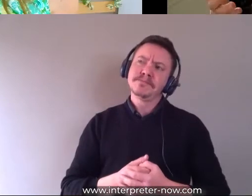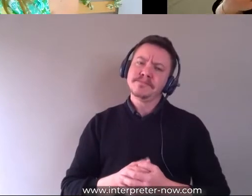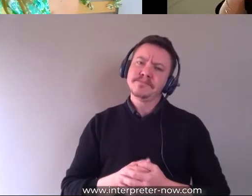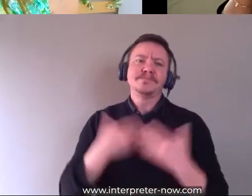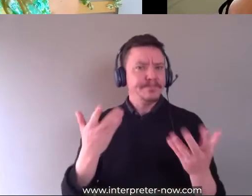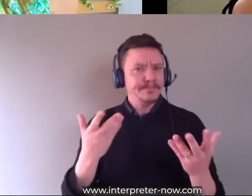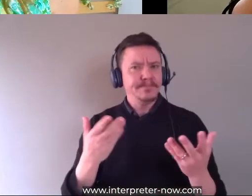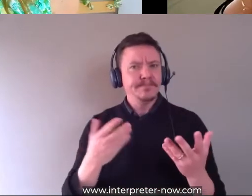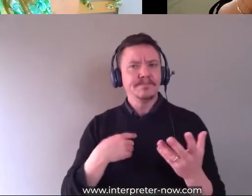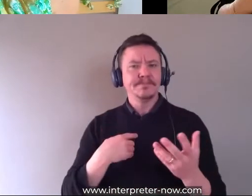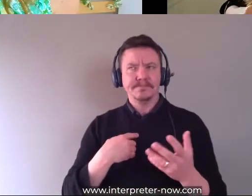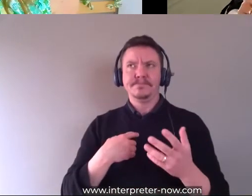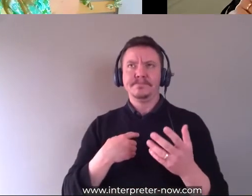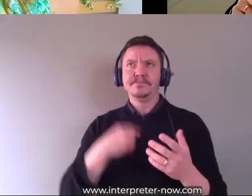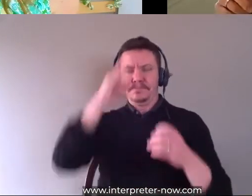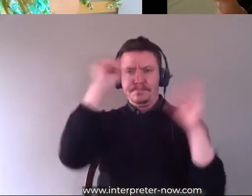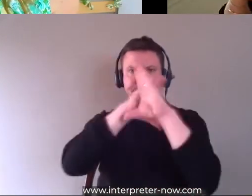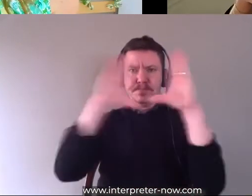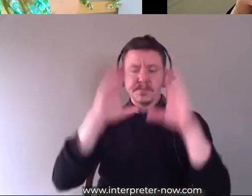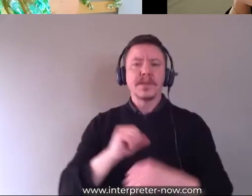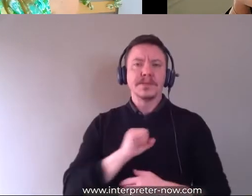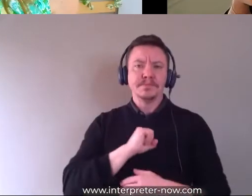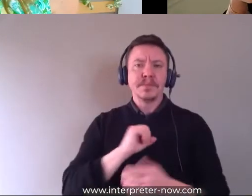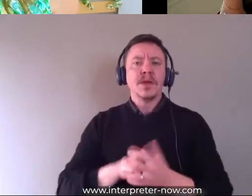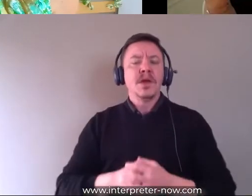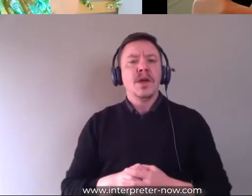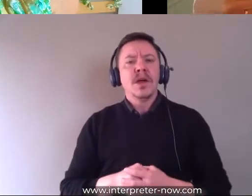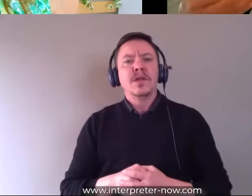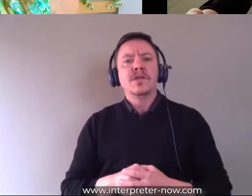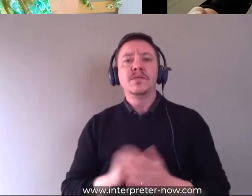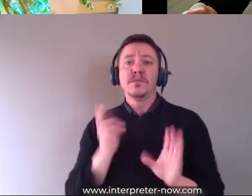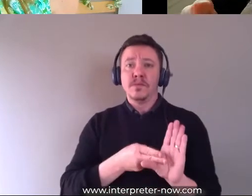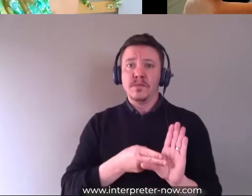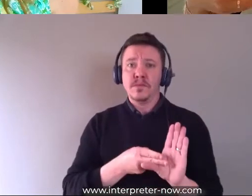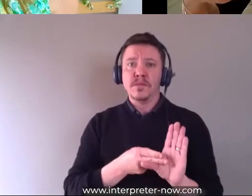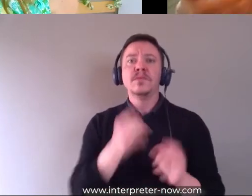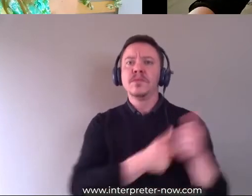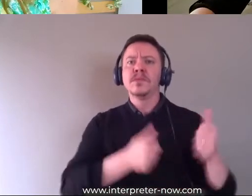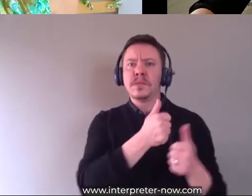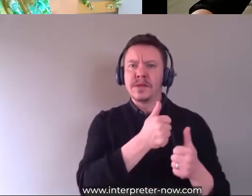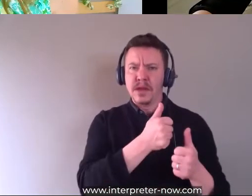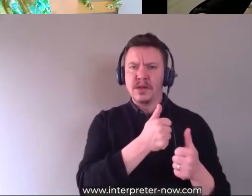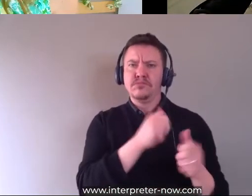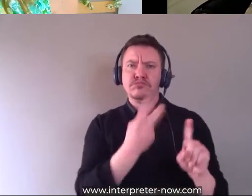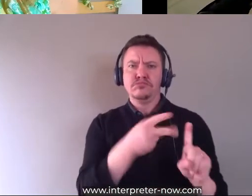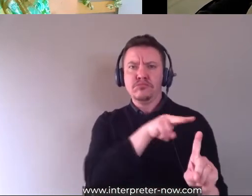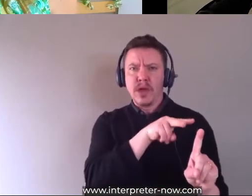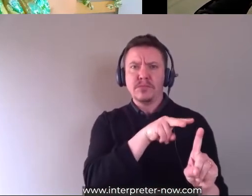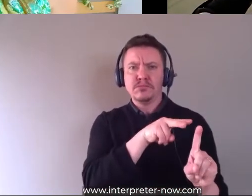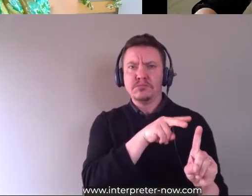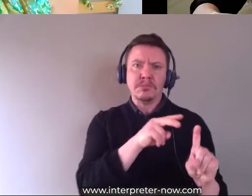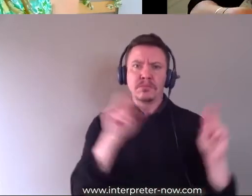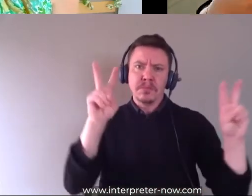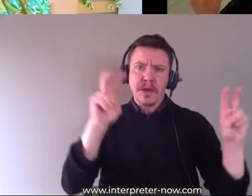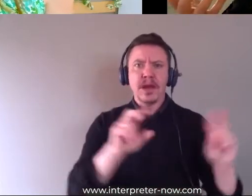Here's some framing. So, excuse me, I'd sat on the executive side of the table, so to